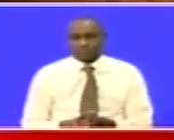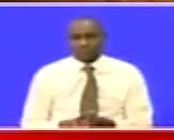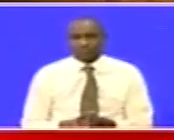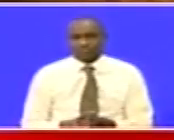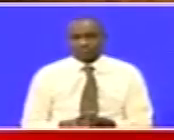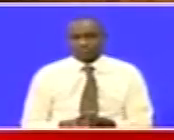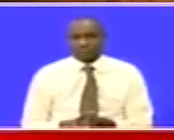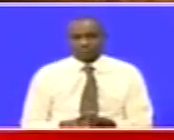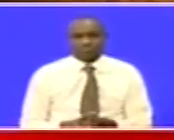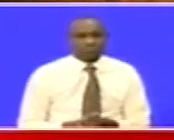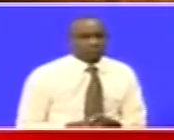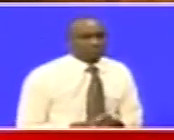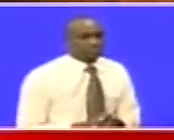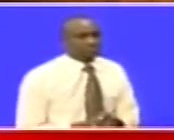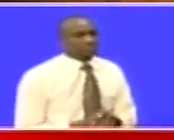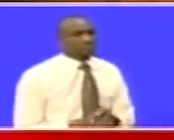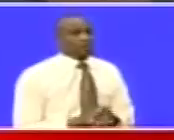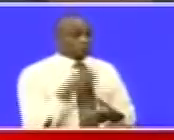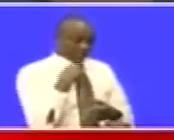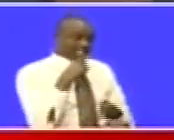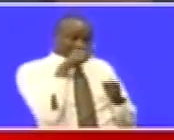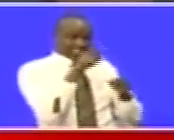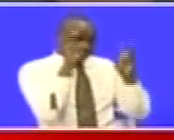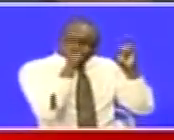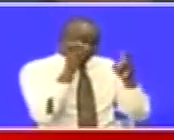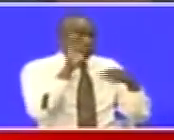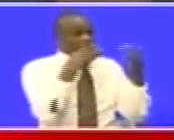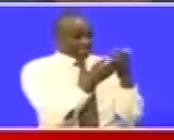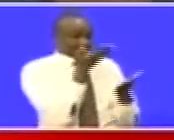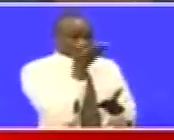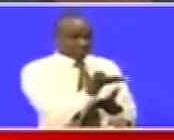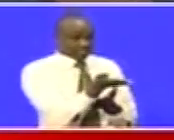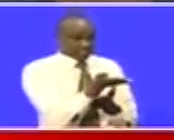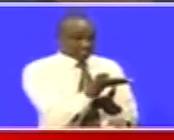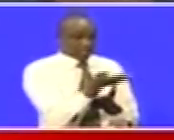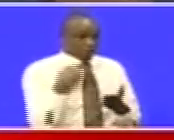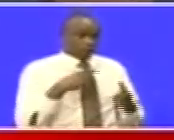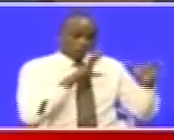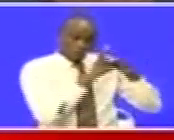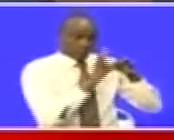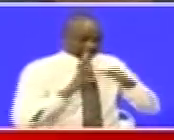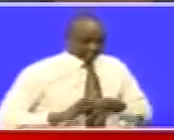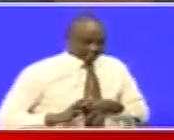applicants. There is the issue of the application by Omutata.